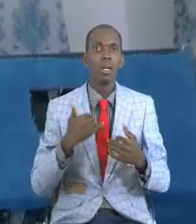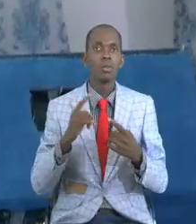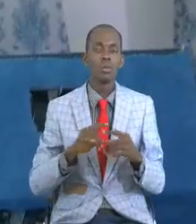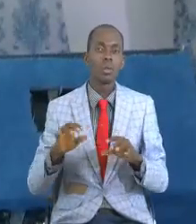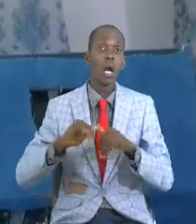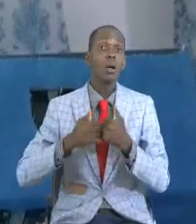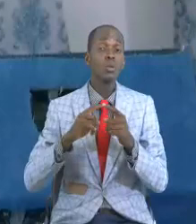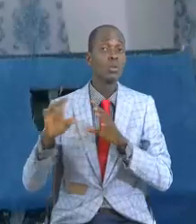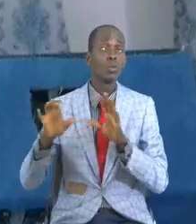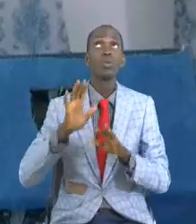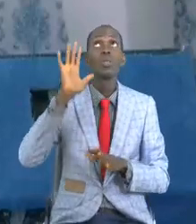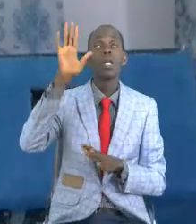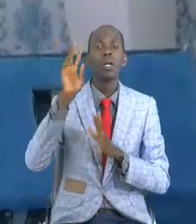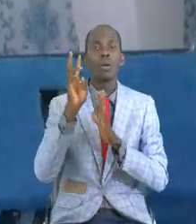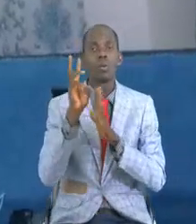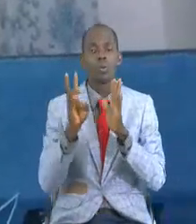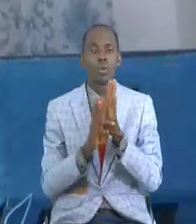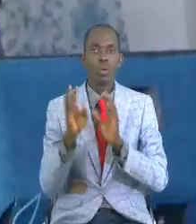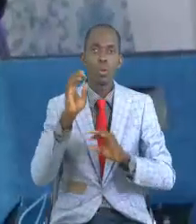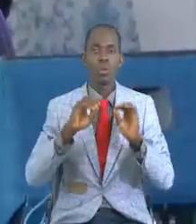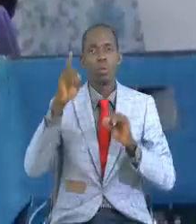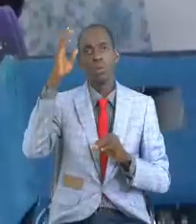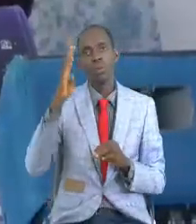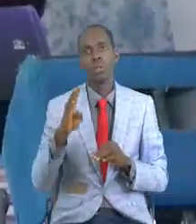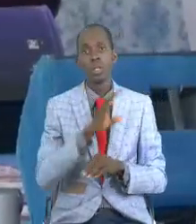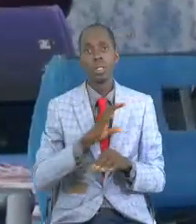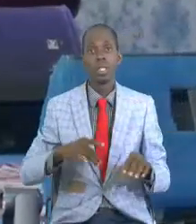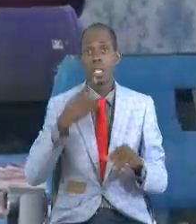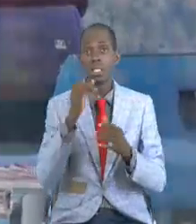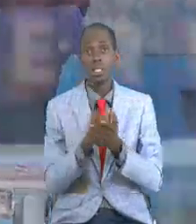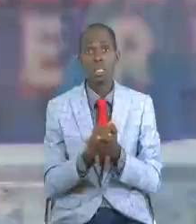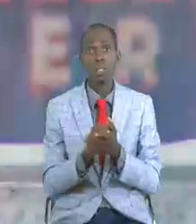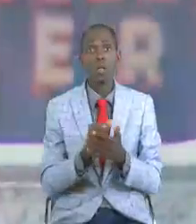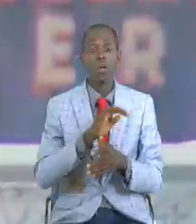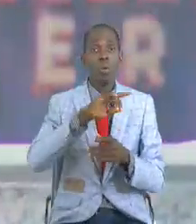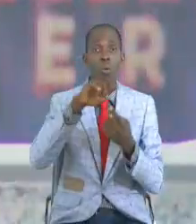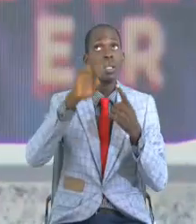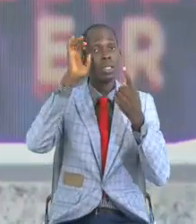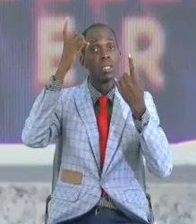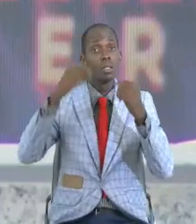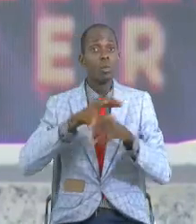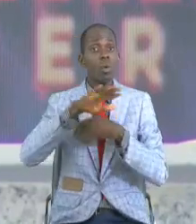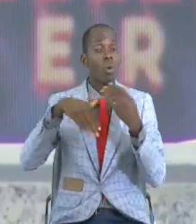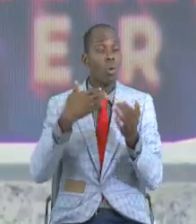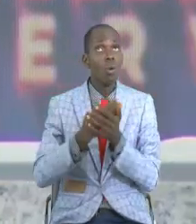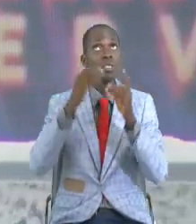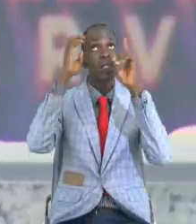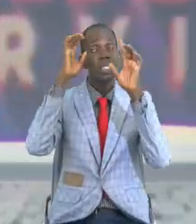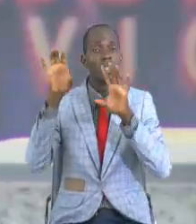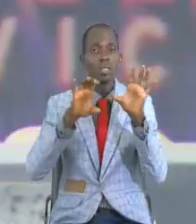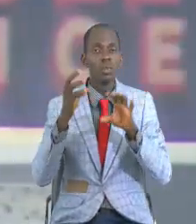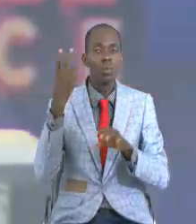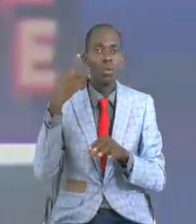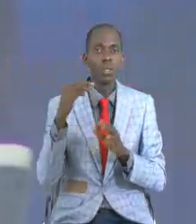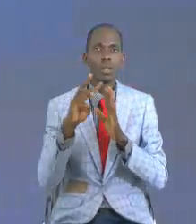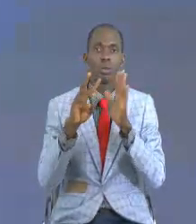O God. Christ said, when he came, all that he did was the will of God. The